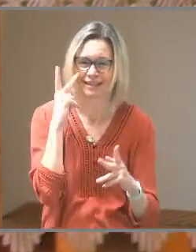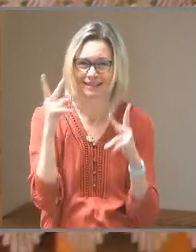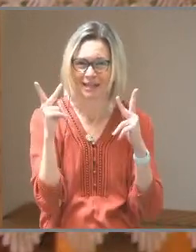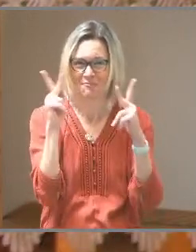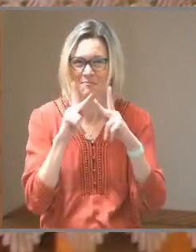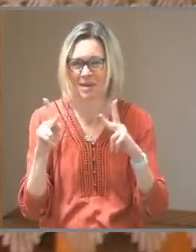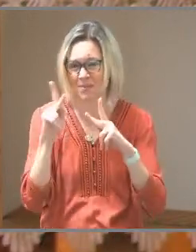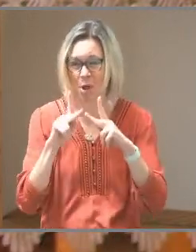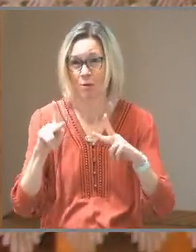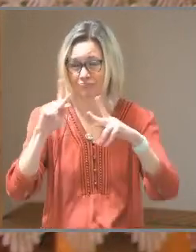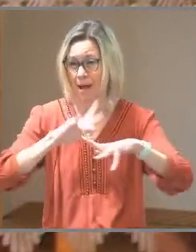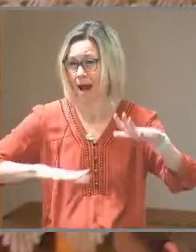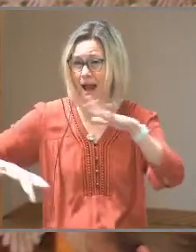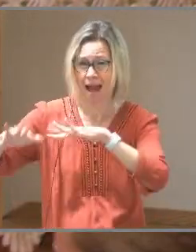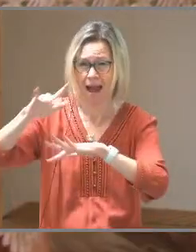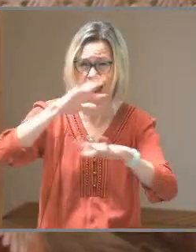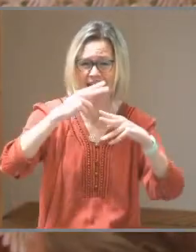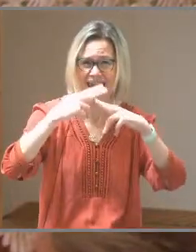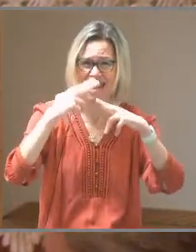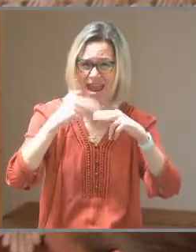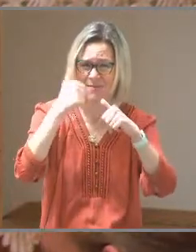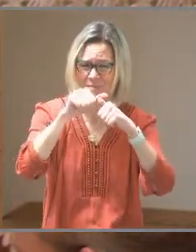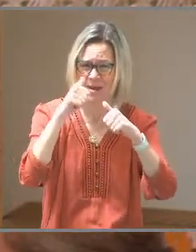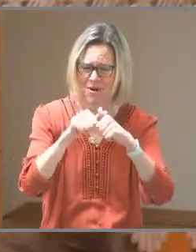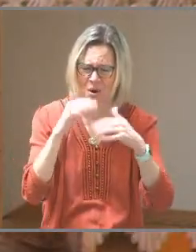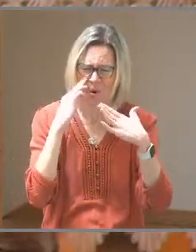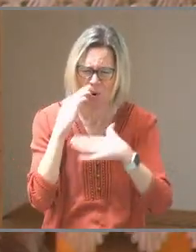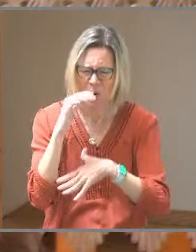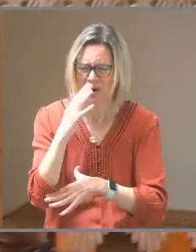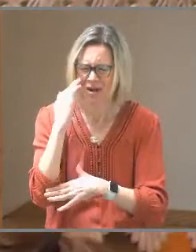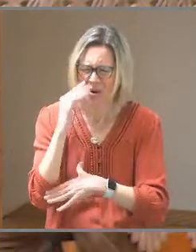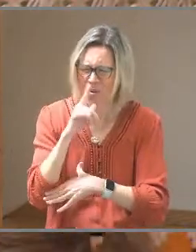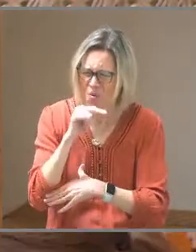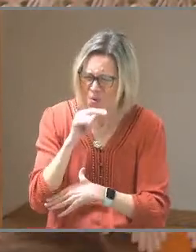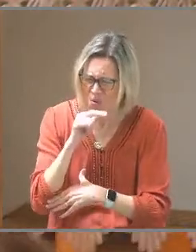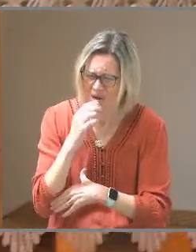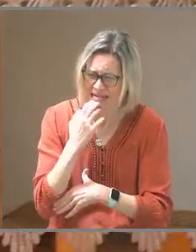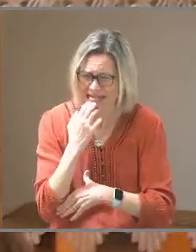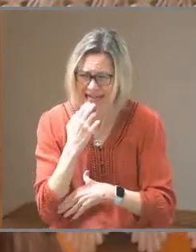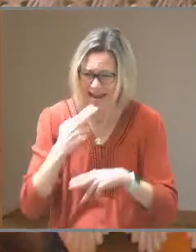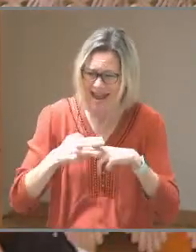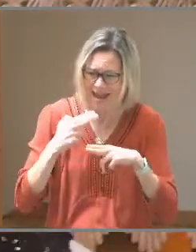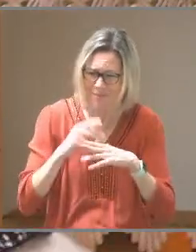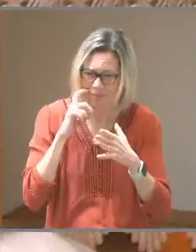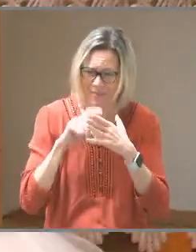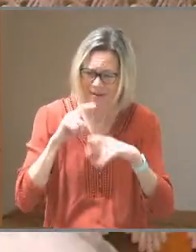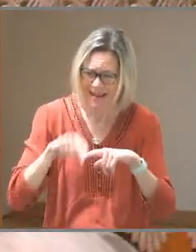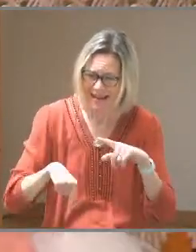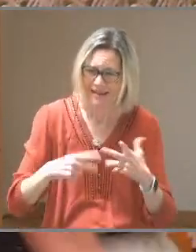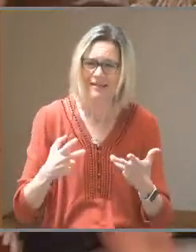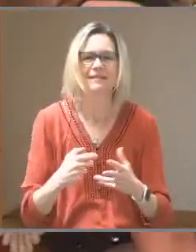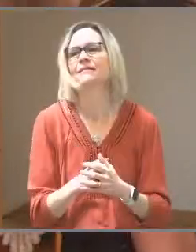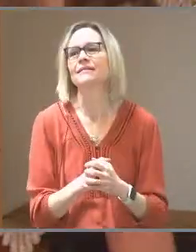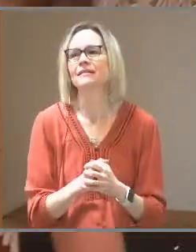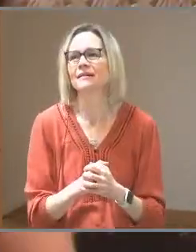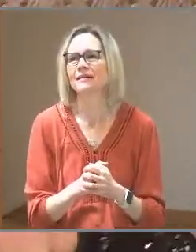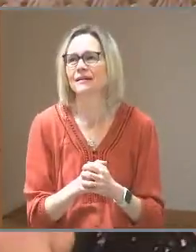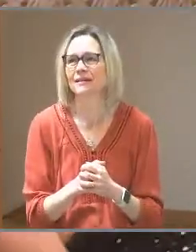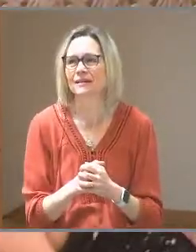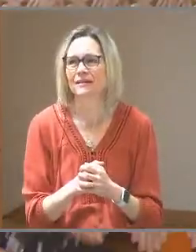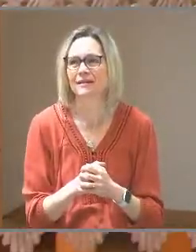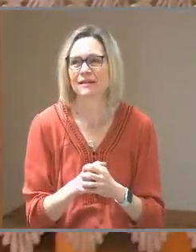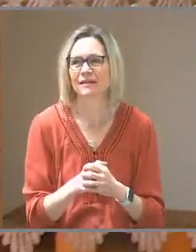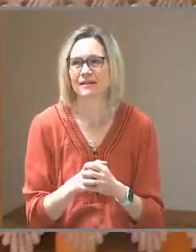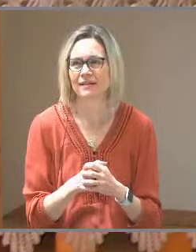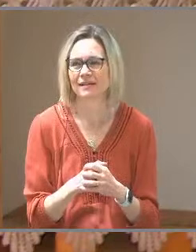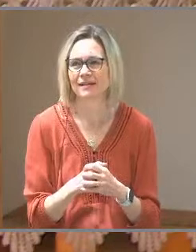congregation and I cannot remember their name, I know I have seen them, but I cannot recognize them, right? We will go into the... One second. Let's